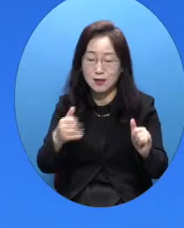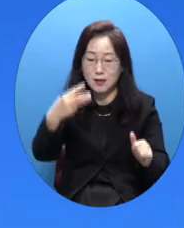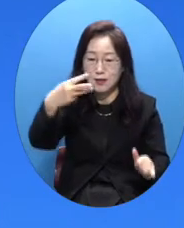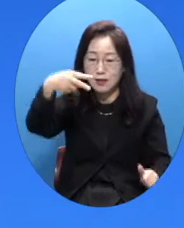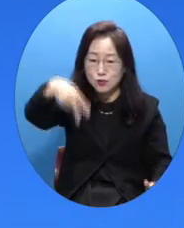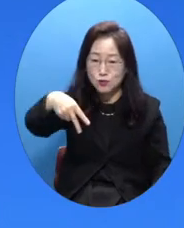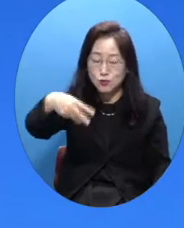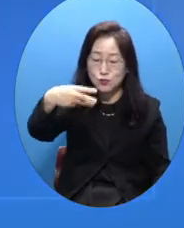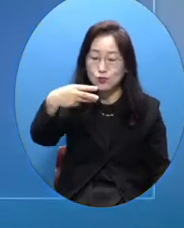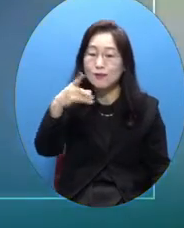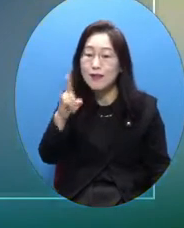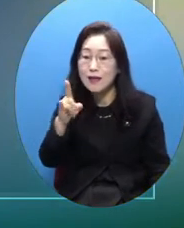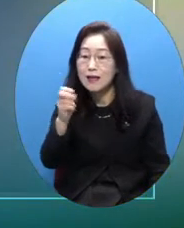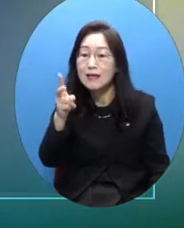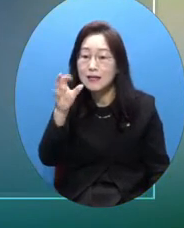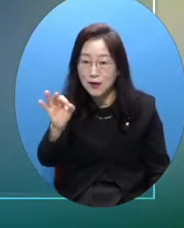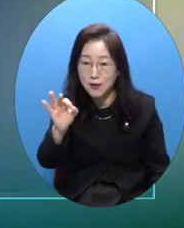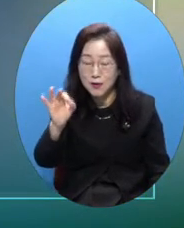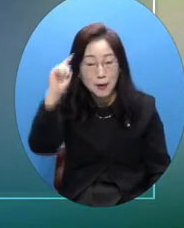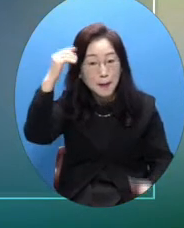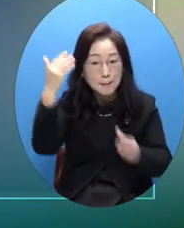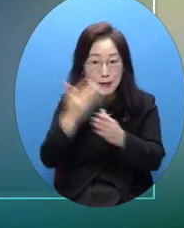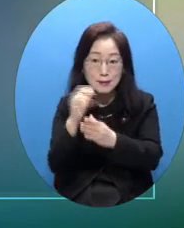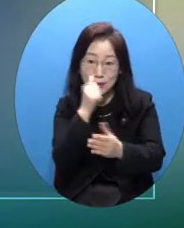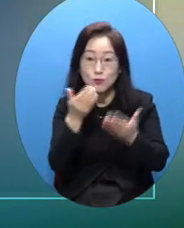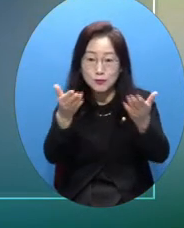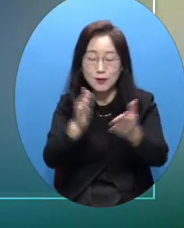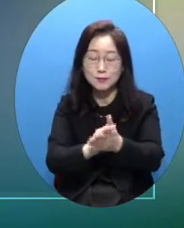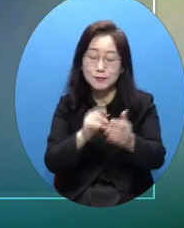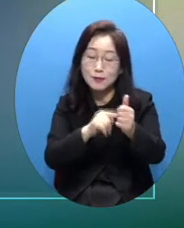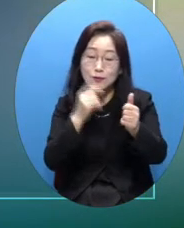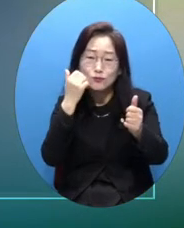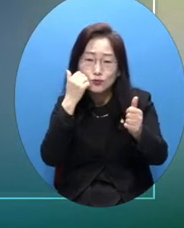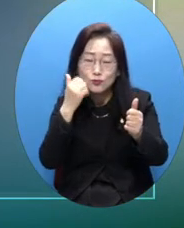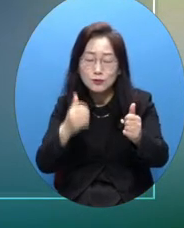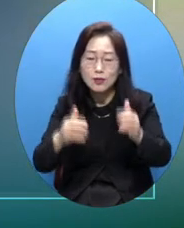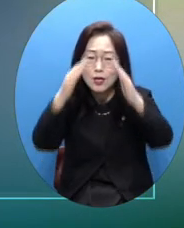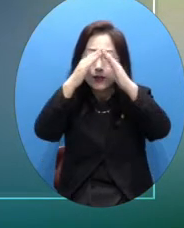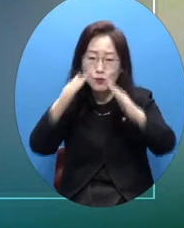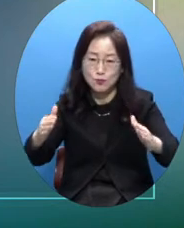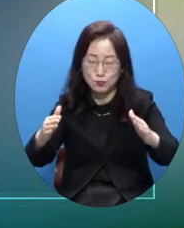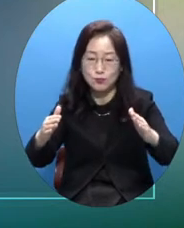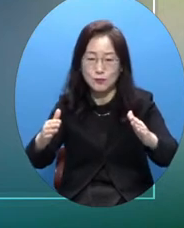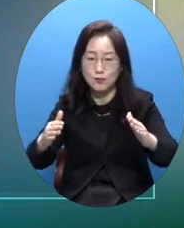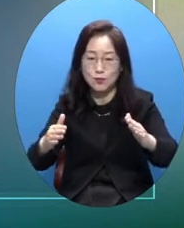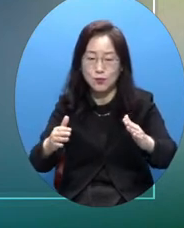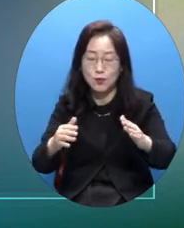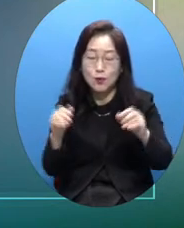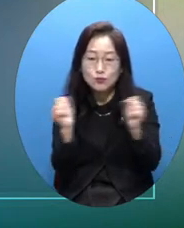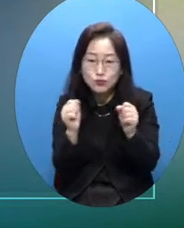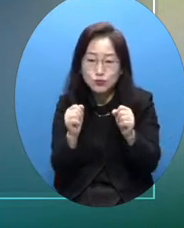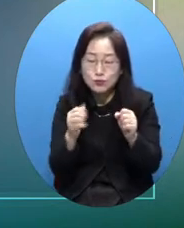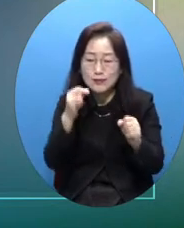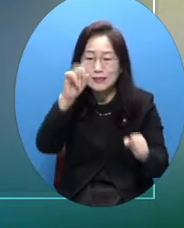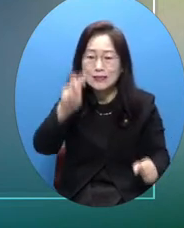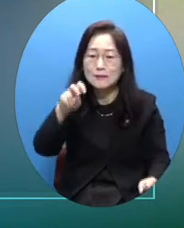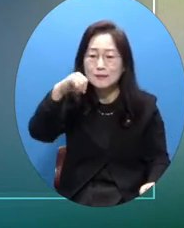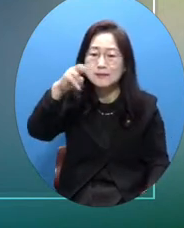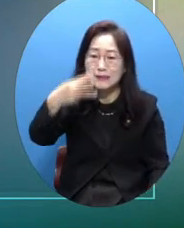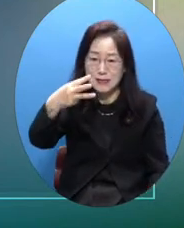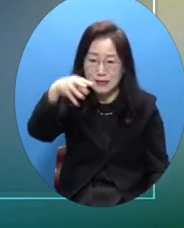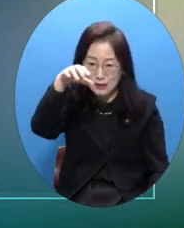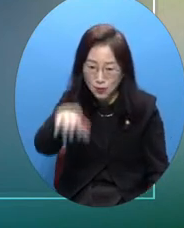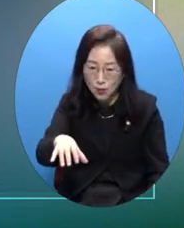I like to introduce a touching story of a doctor you Taeyang he was born in imshit he was born in the poor